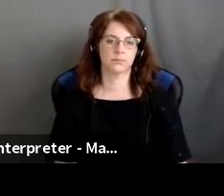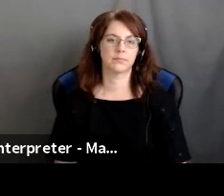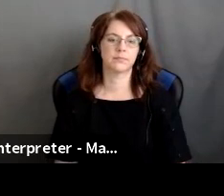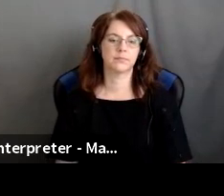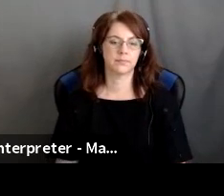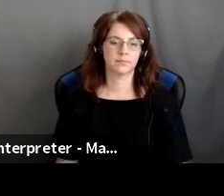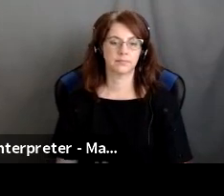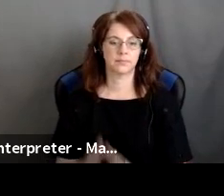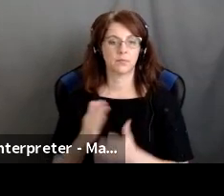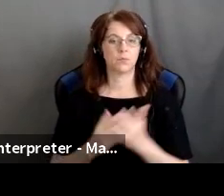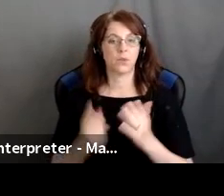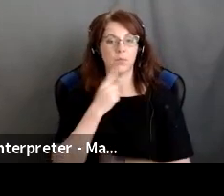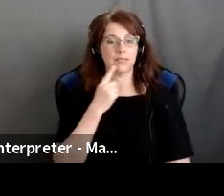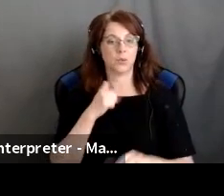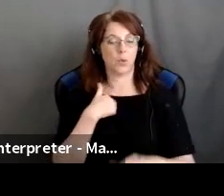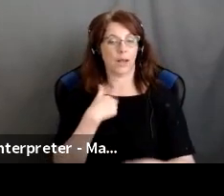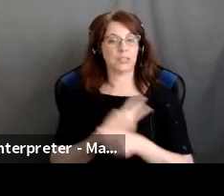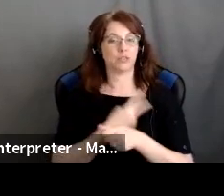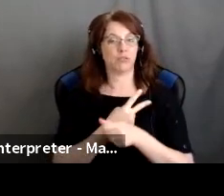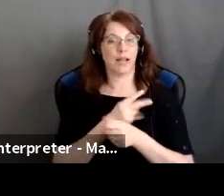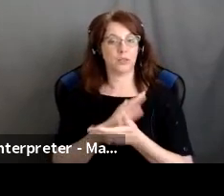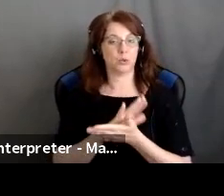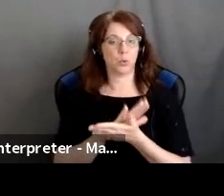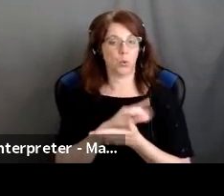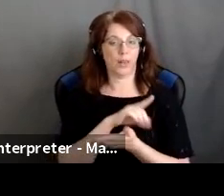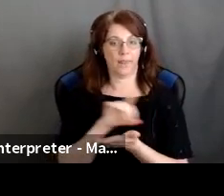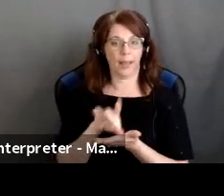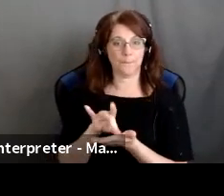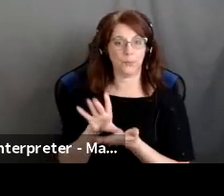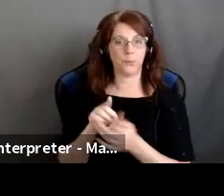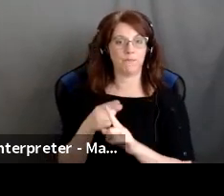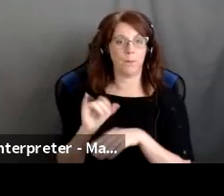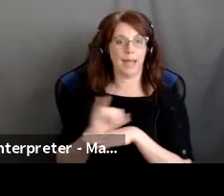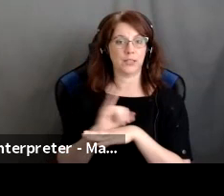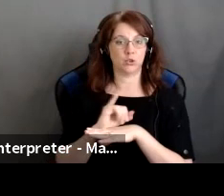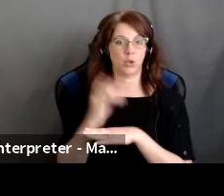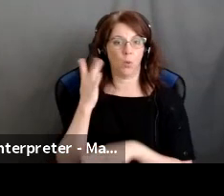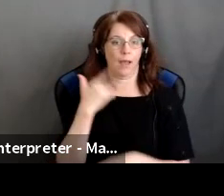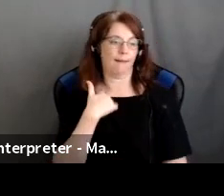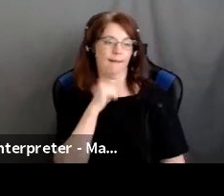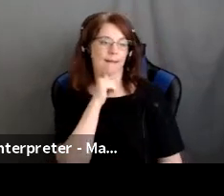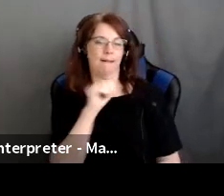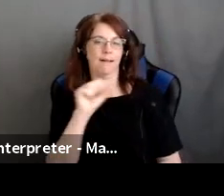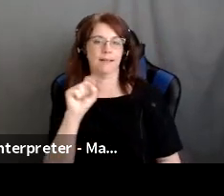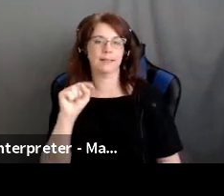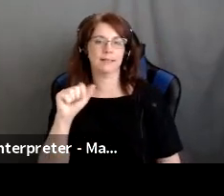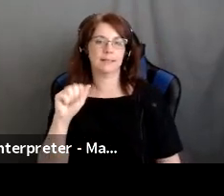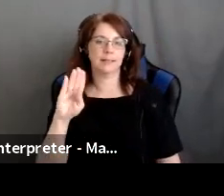So someone says, when I was in grad school and I was kicked out of my internship for not being stable.